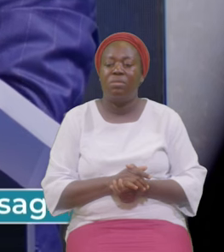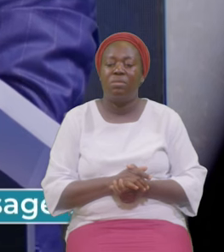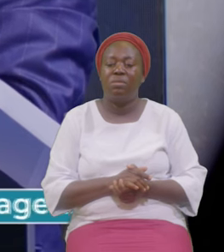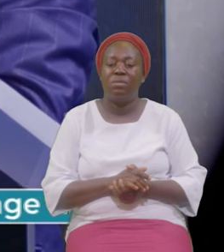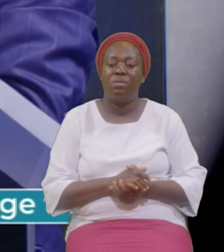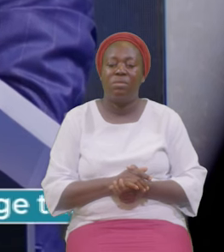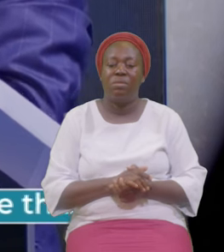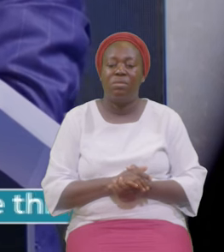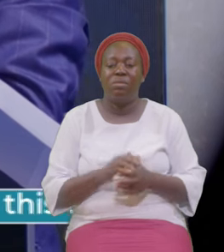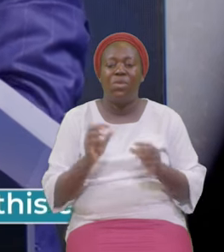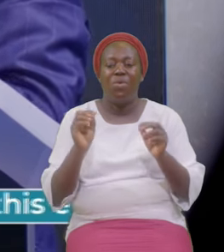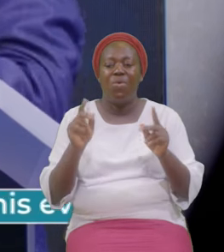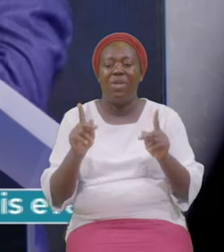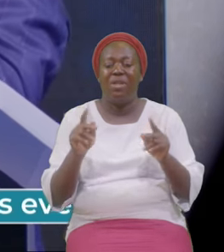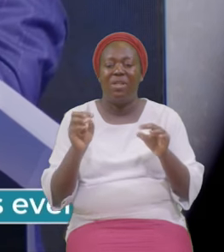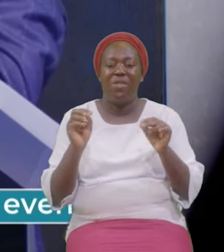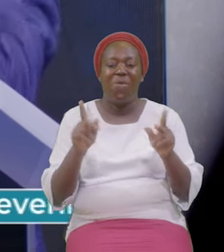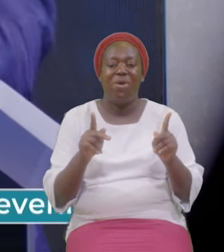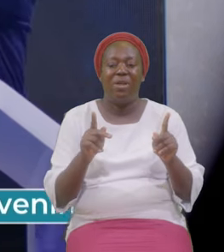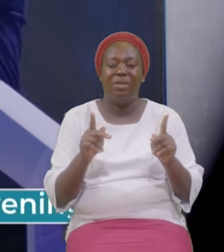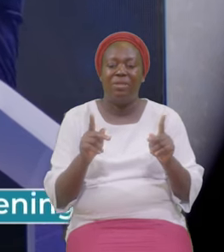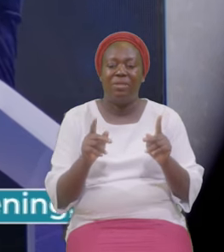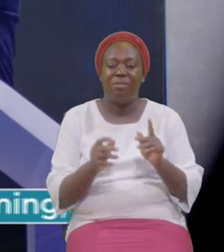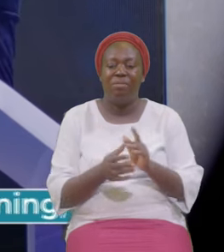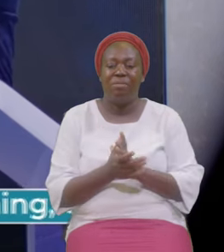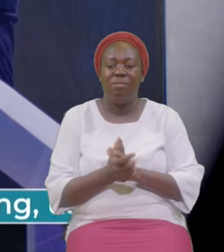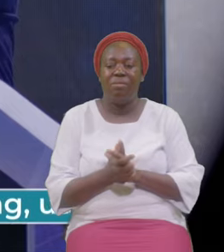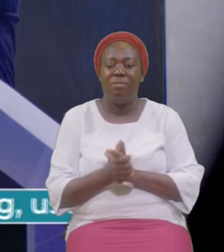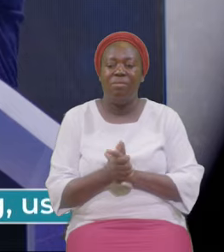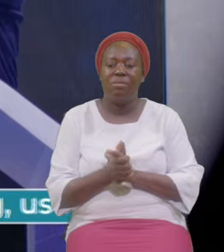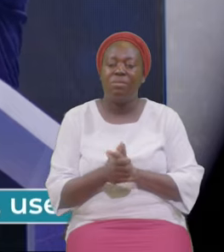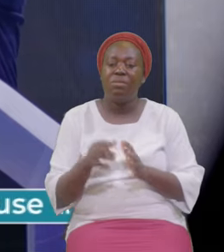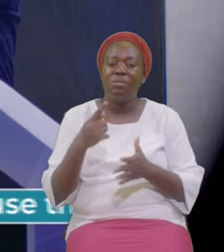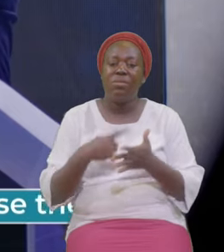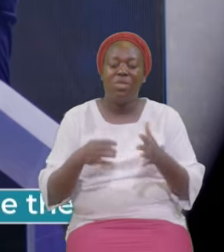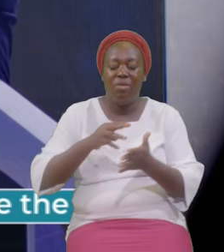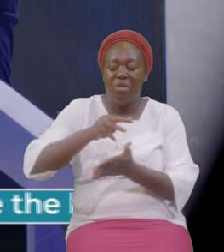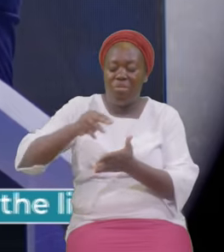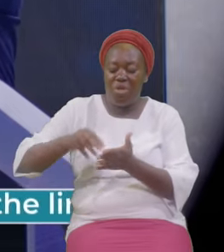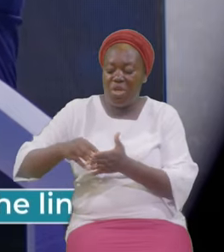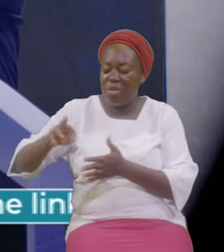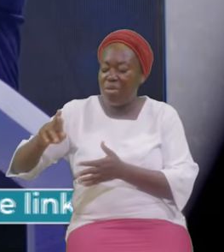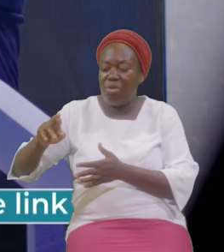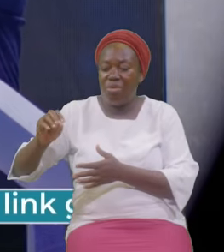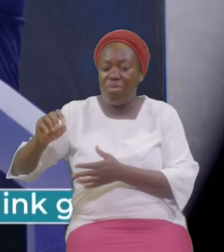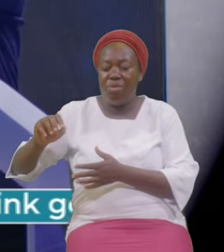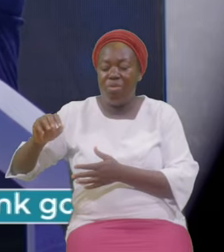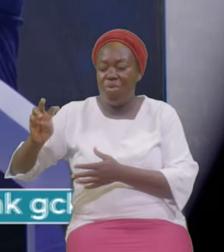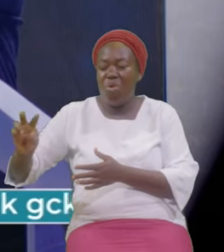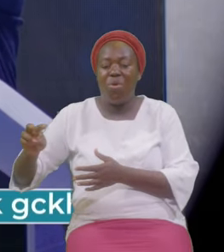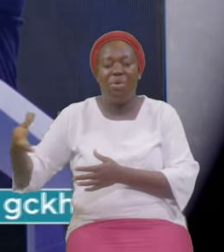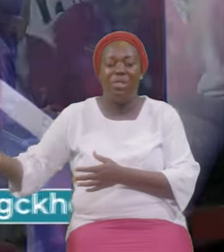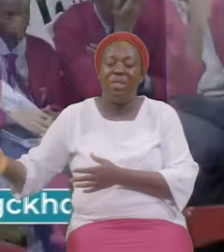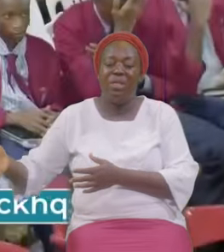Okay, okay. What about the middle row here? Behind. On the left side